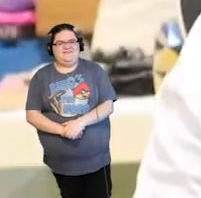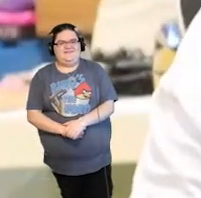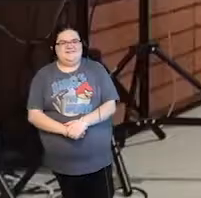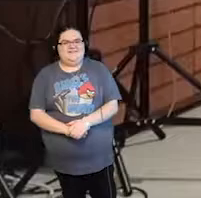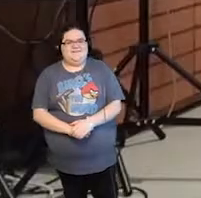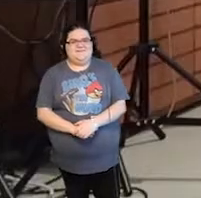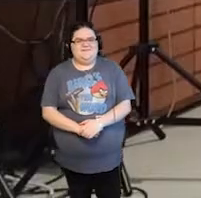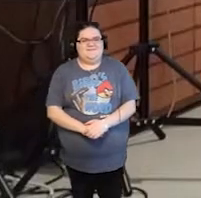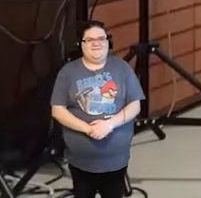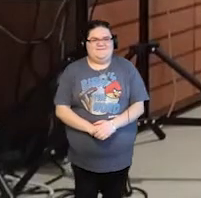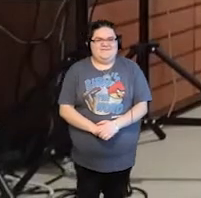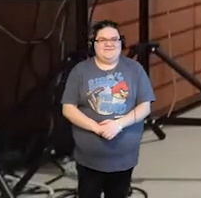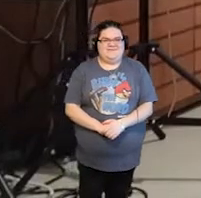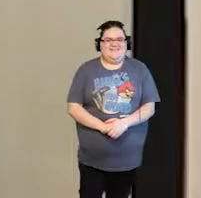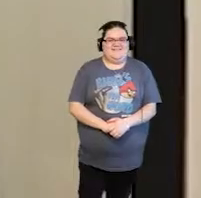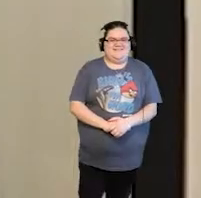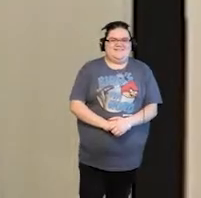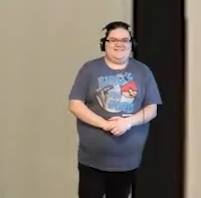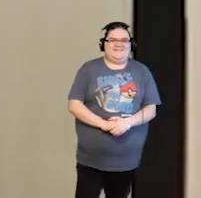Okay.